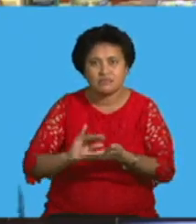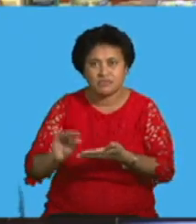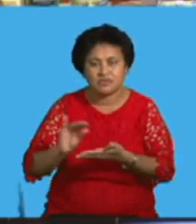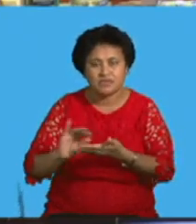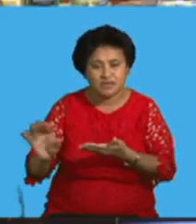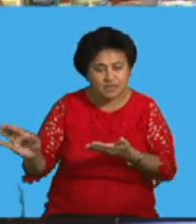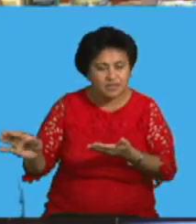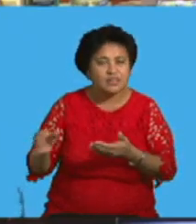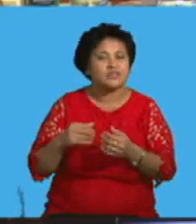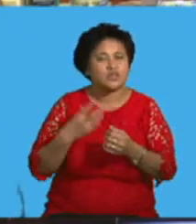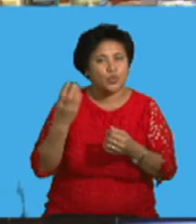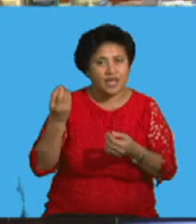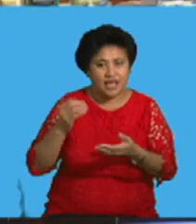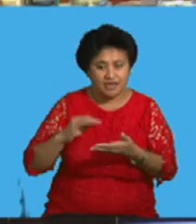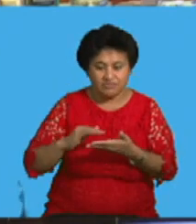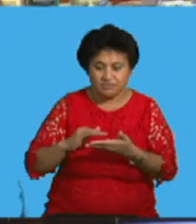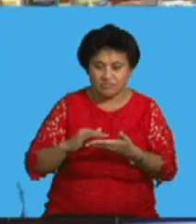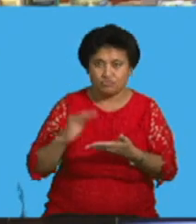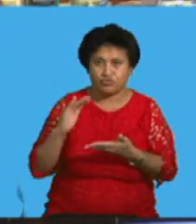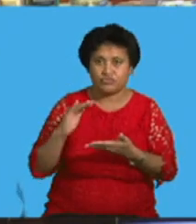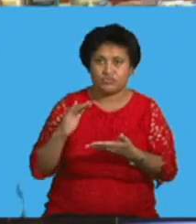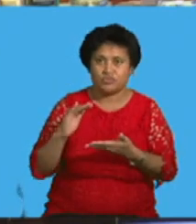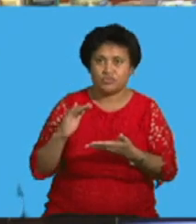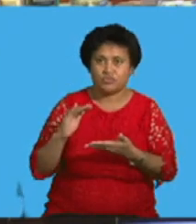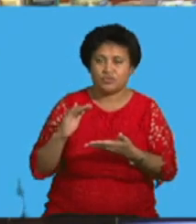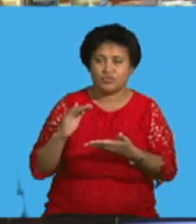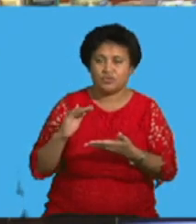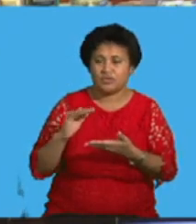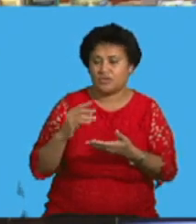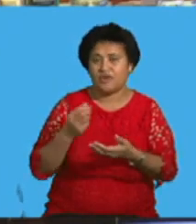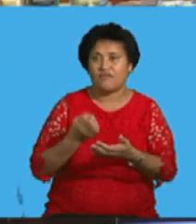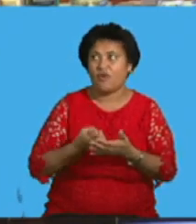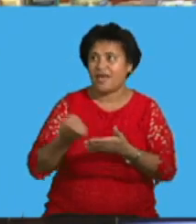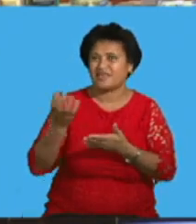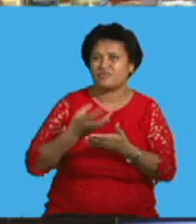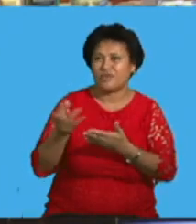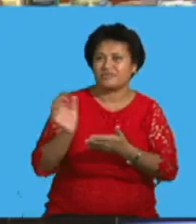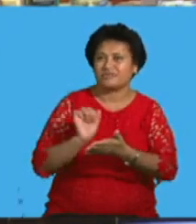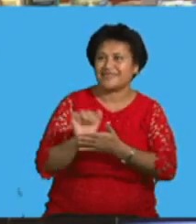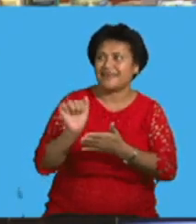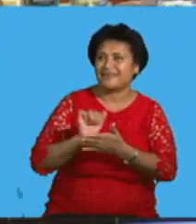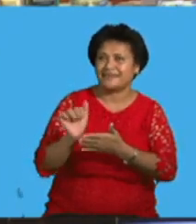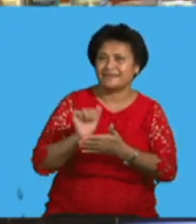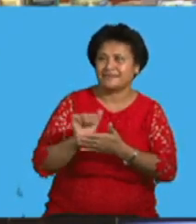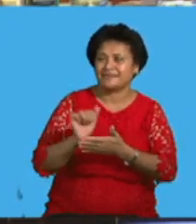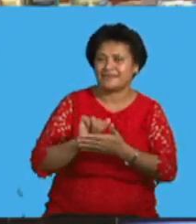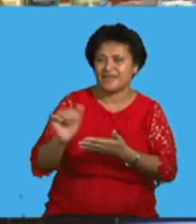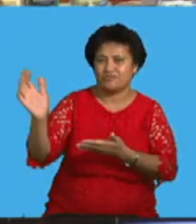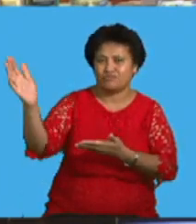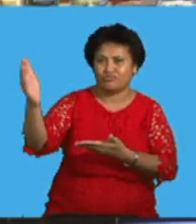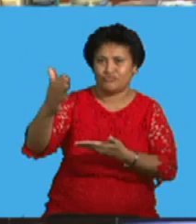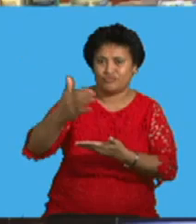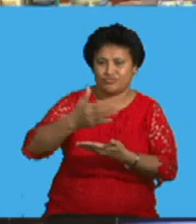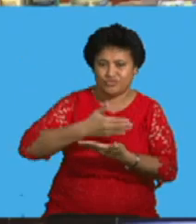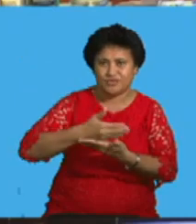significant increase in export earnings, diversification of destination markets, and employment